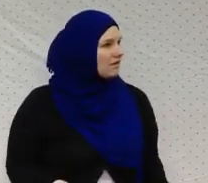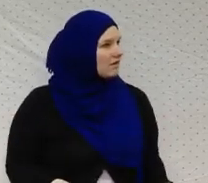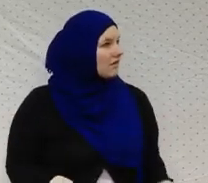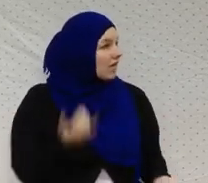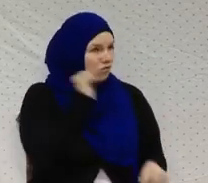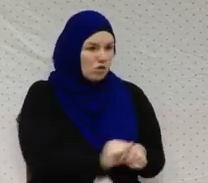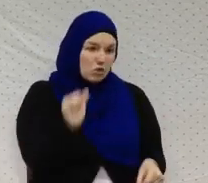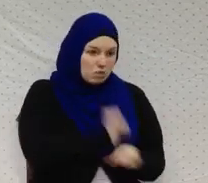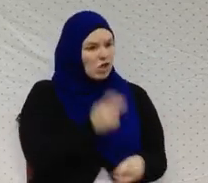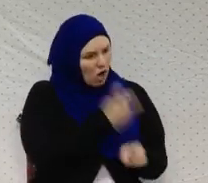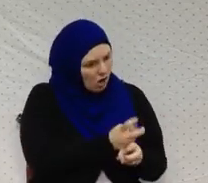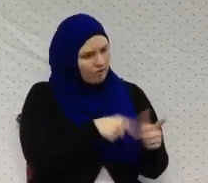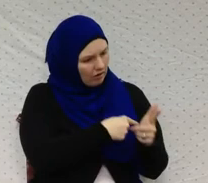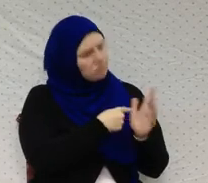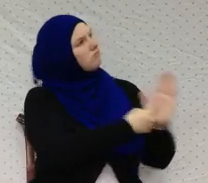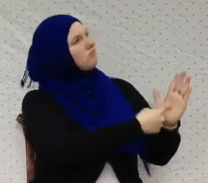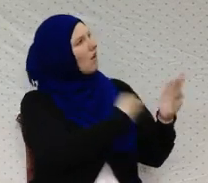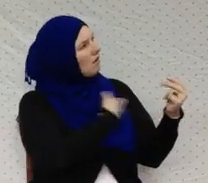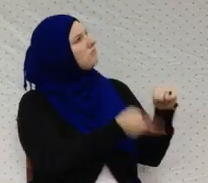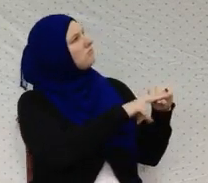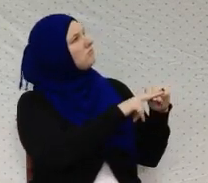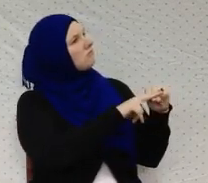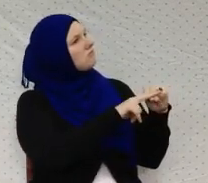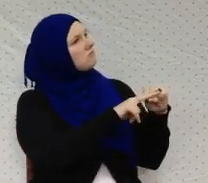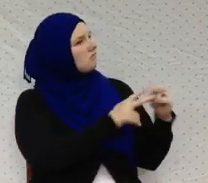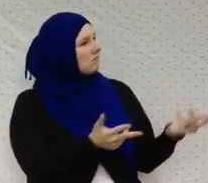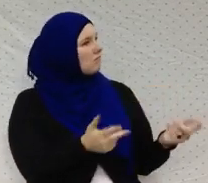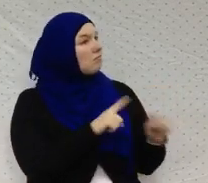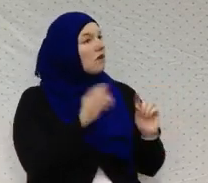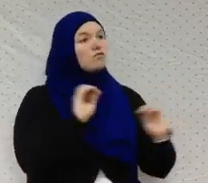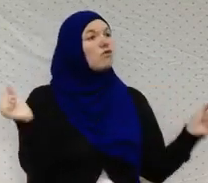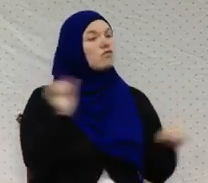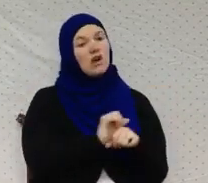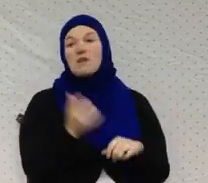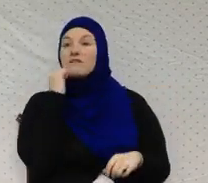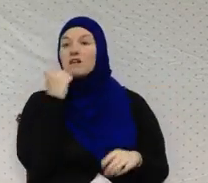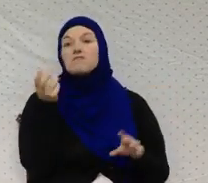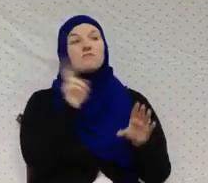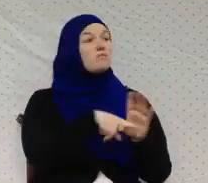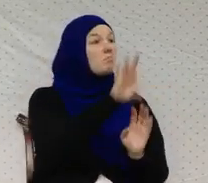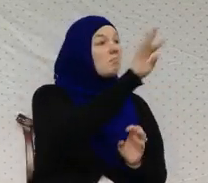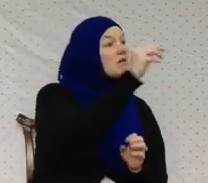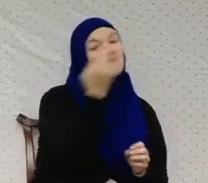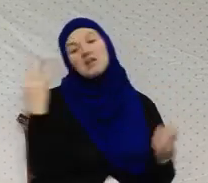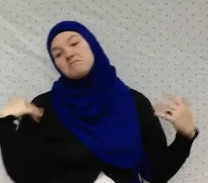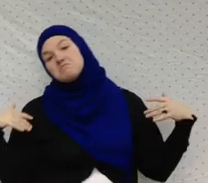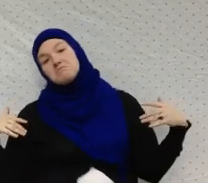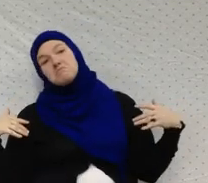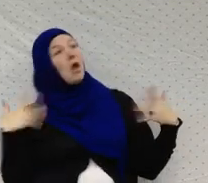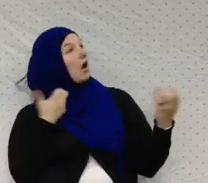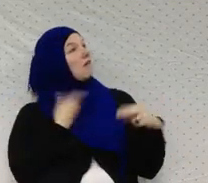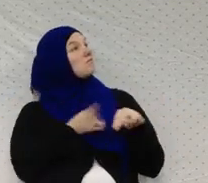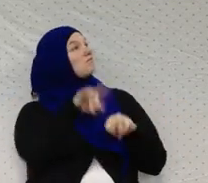a raise or promotion. But you ask Allah, because you take Allah for granted. By the